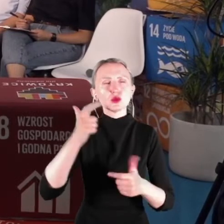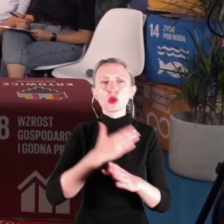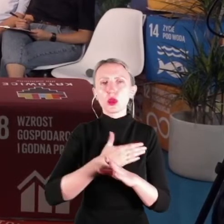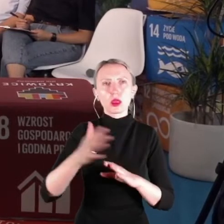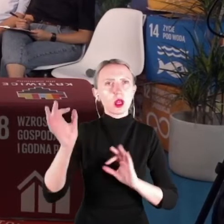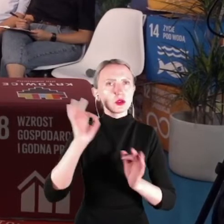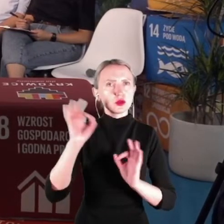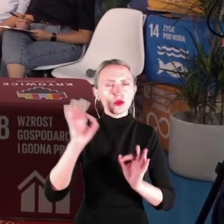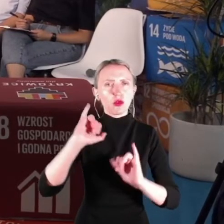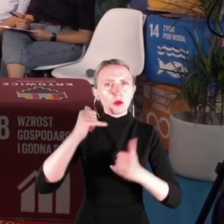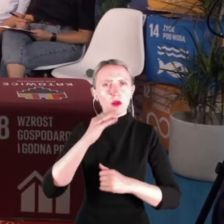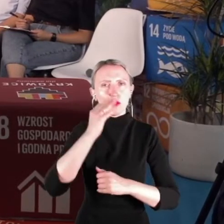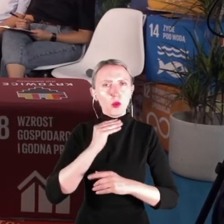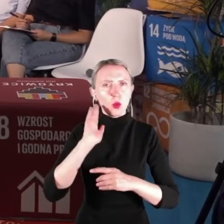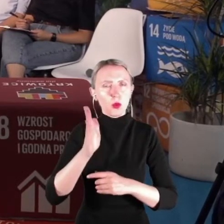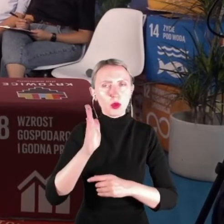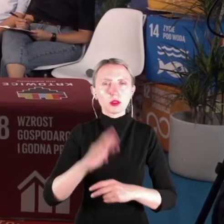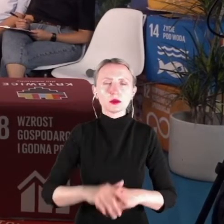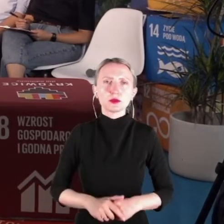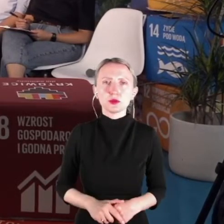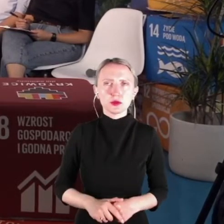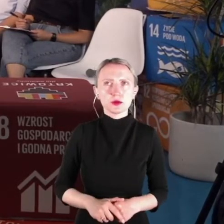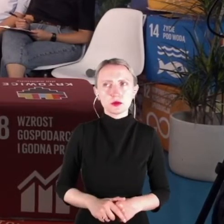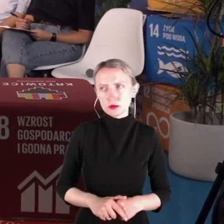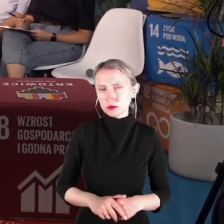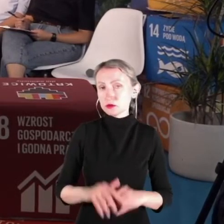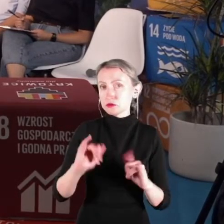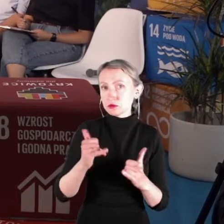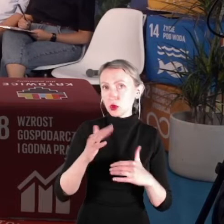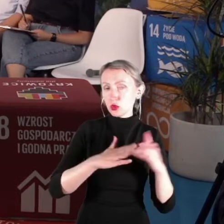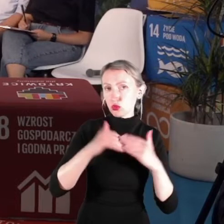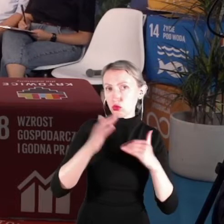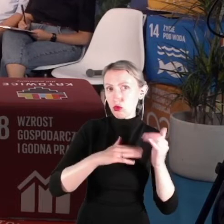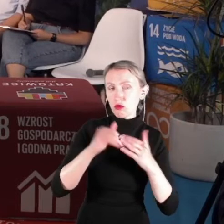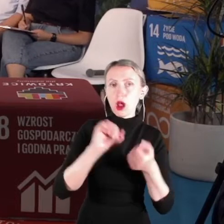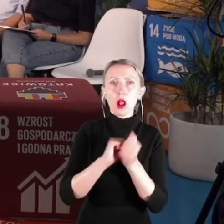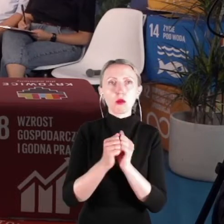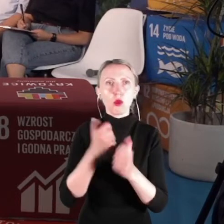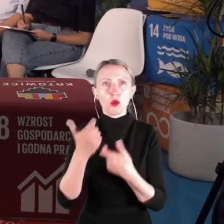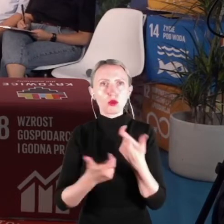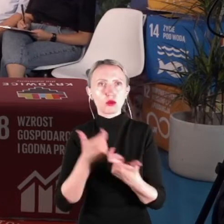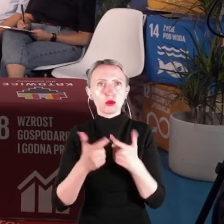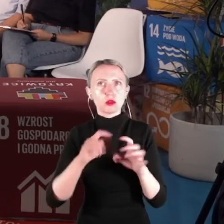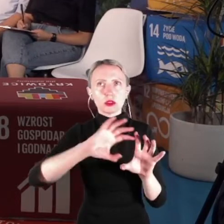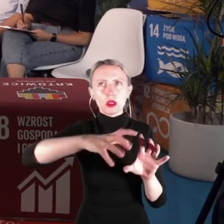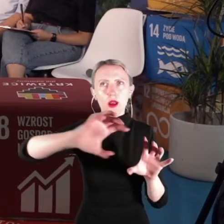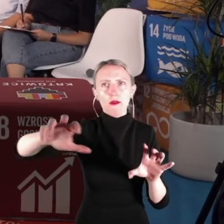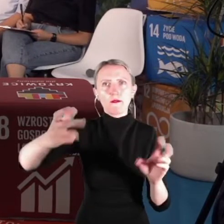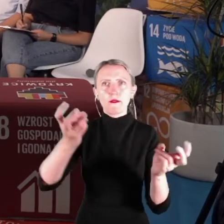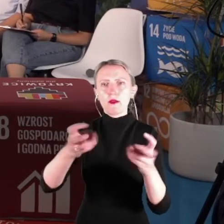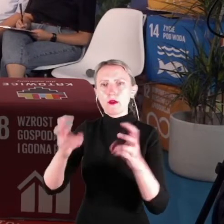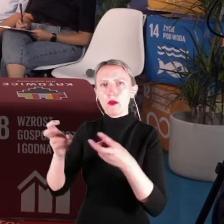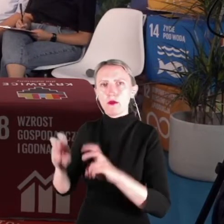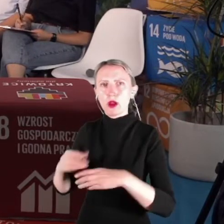we do with the building, like how we zone it and what kind of new functions need to be introduced there and what kind of functions are not really needed